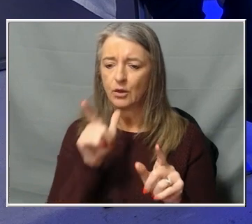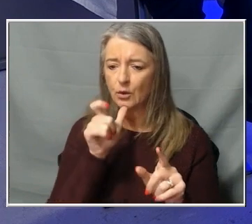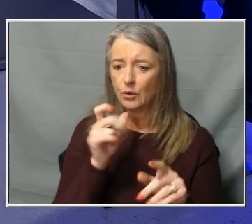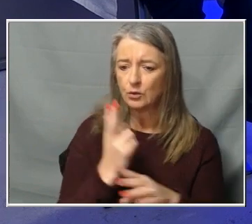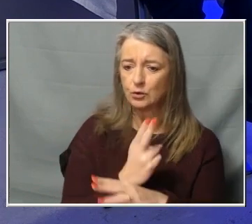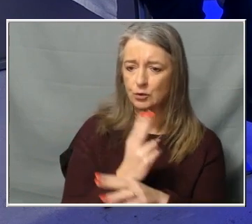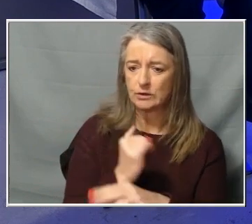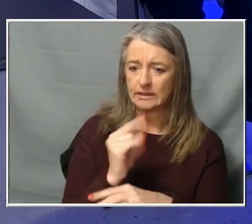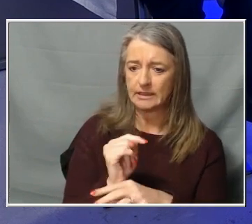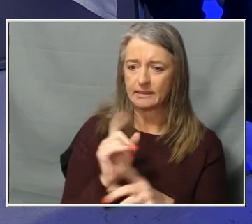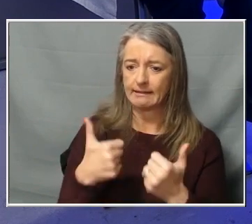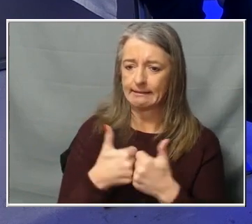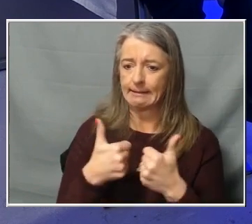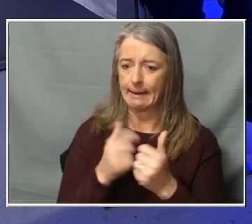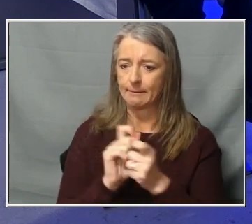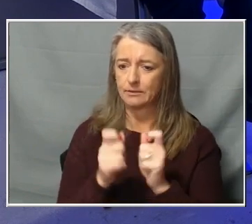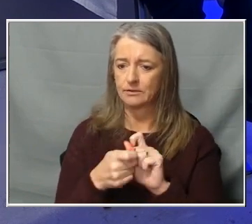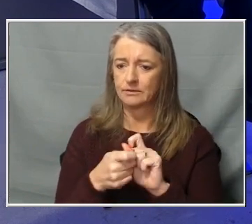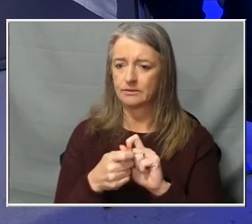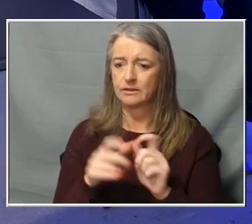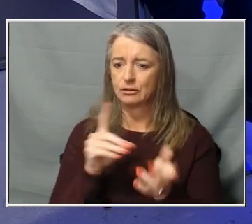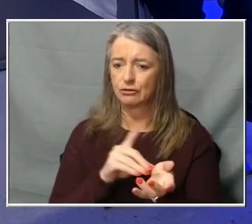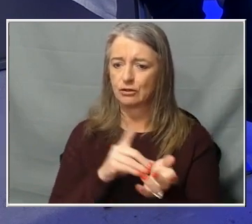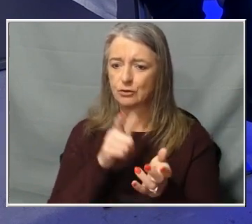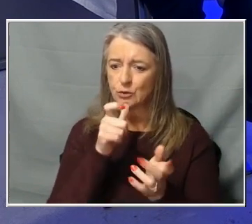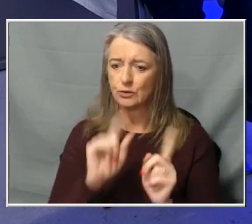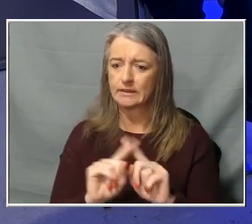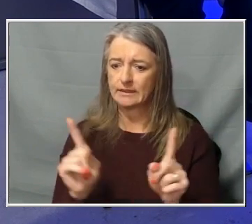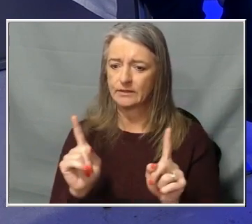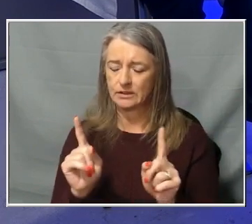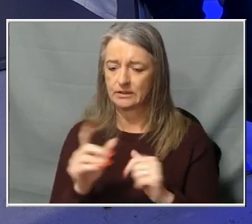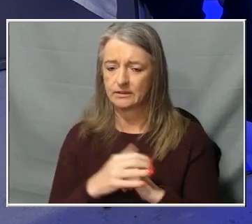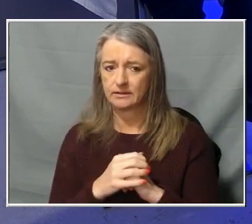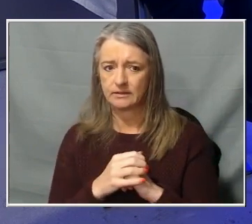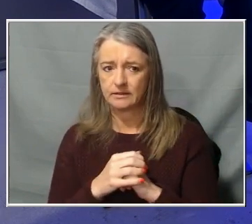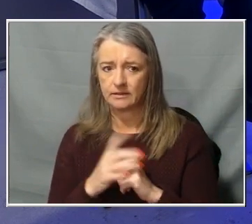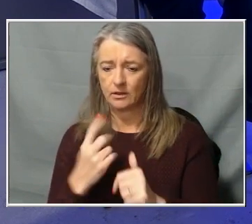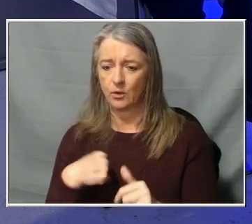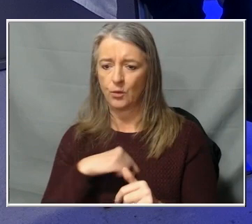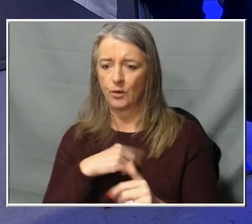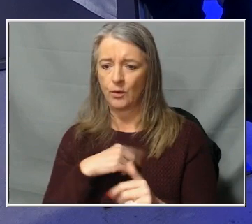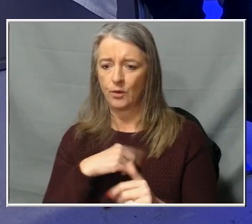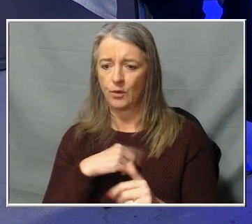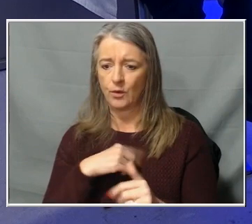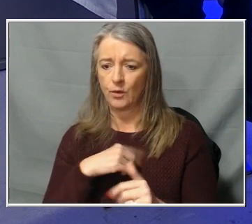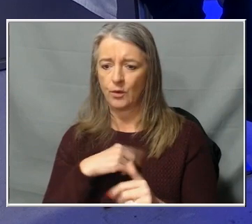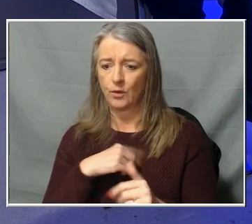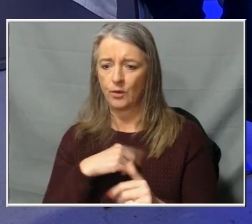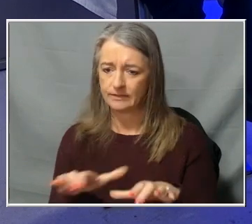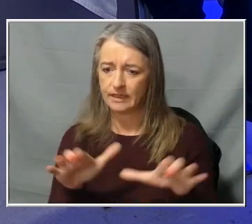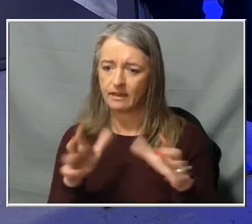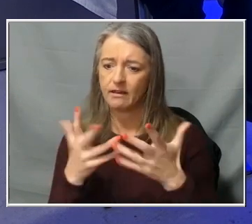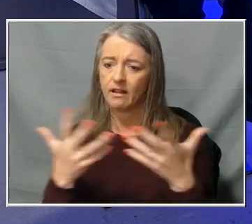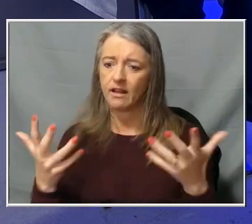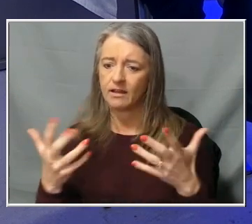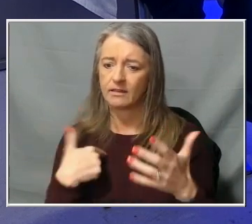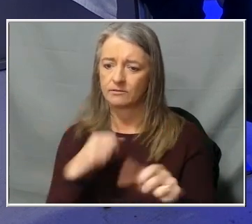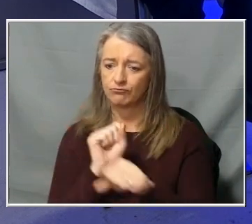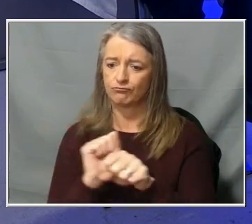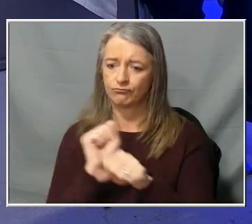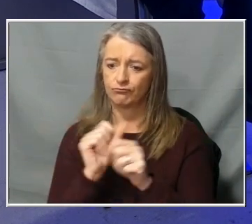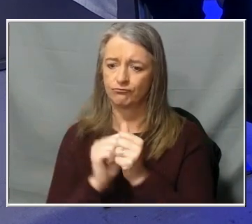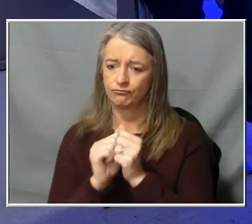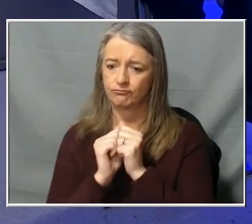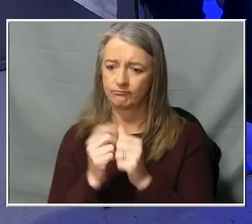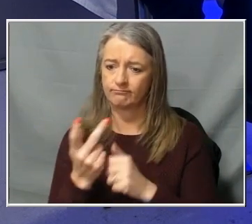That's the game changer. It's you. You're the difference. Well, we both have done a lot of this. You know, I've been